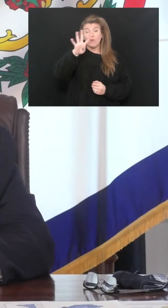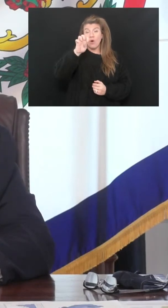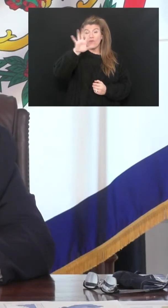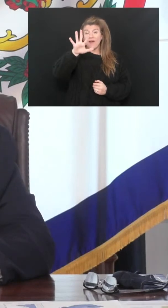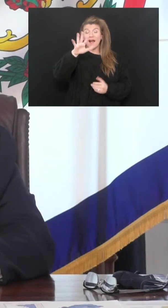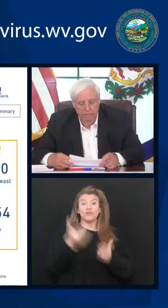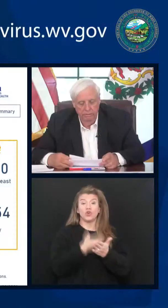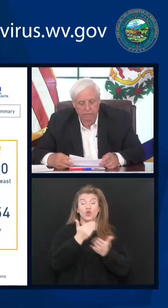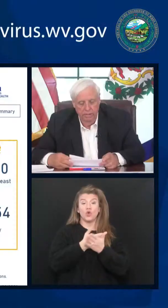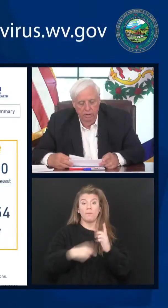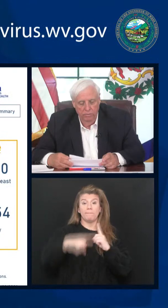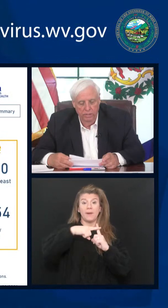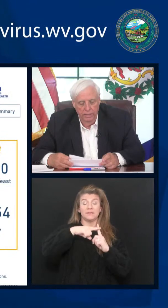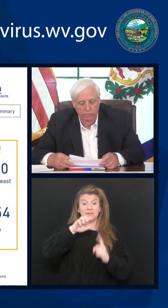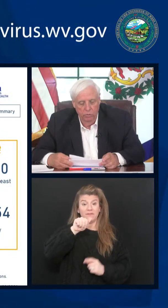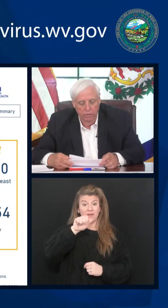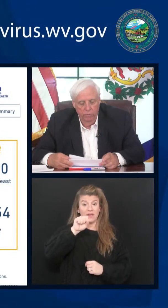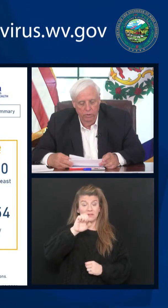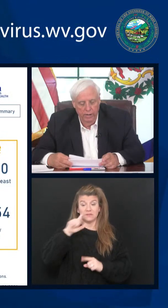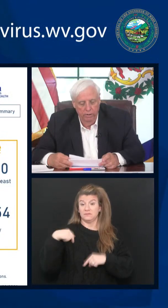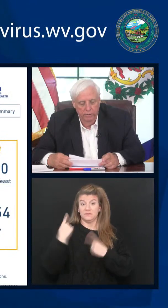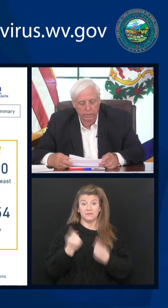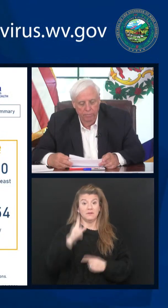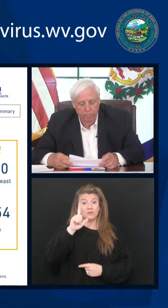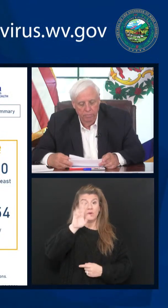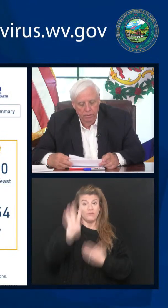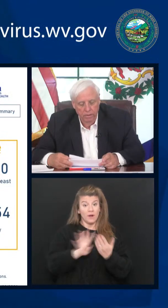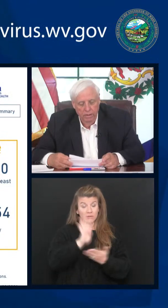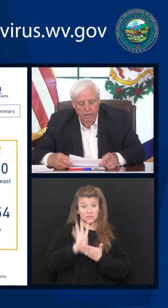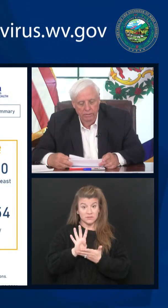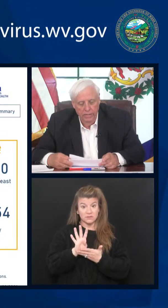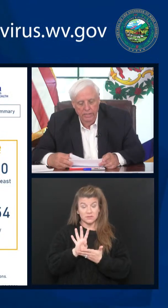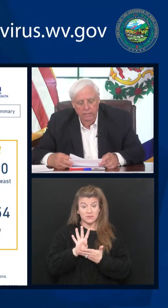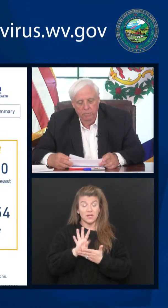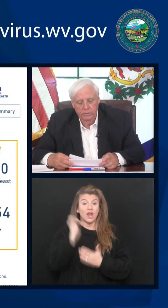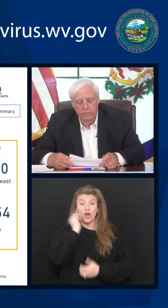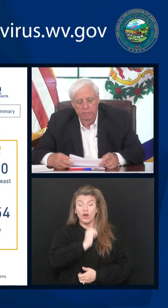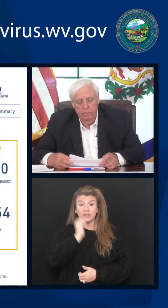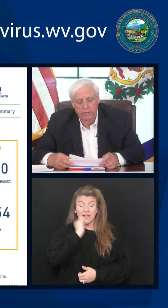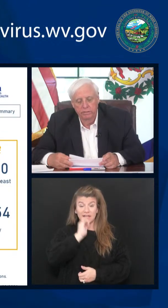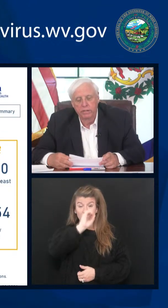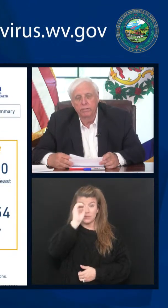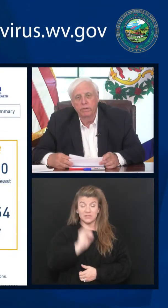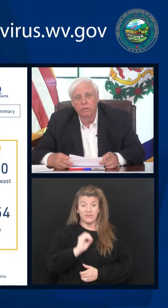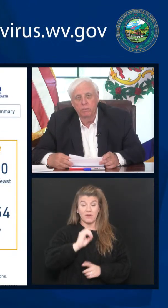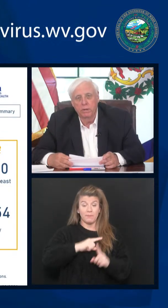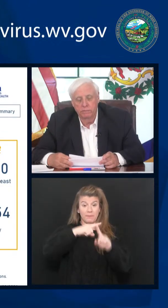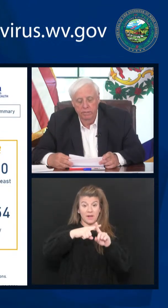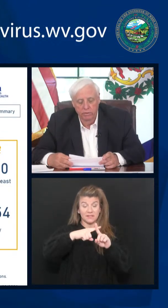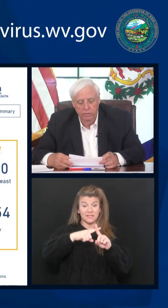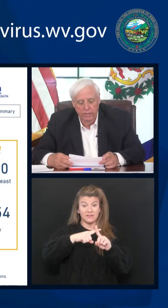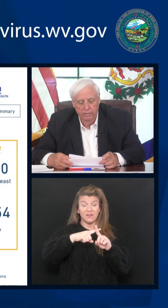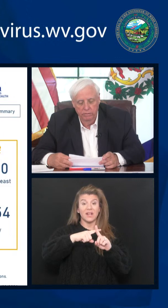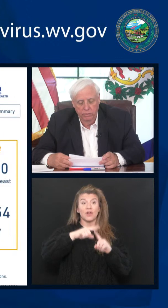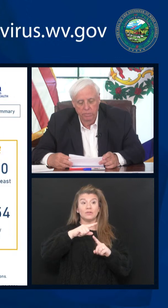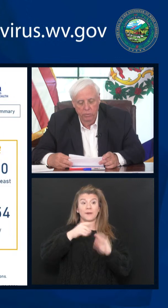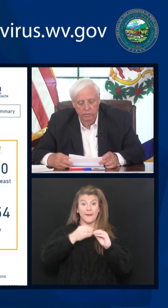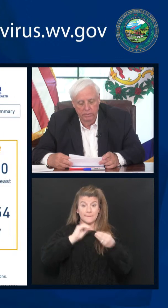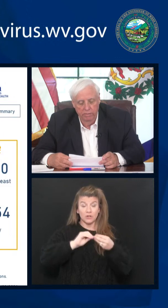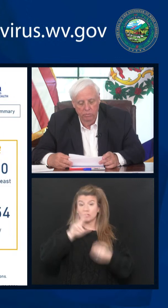new positive cases over the last 24 hours. Our daily percent of positivity rate